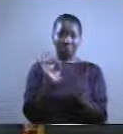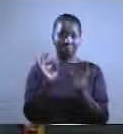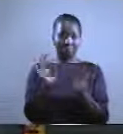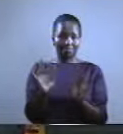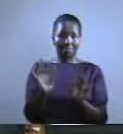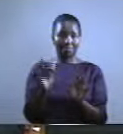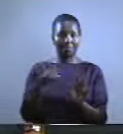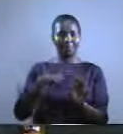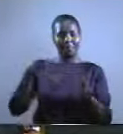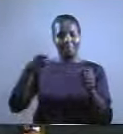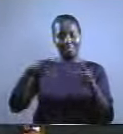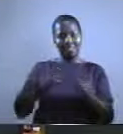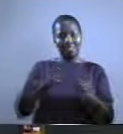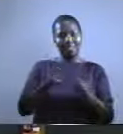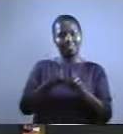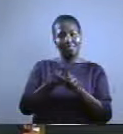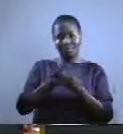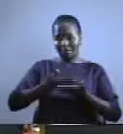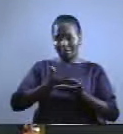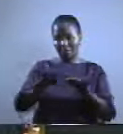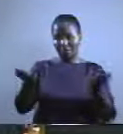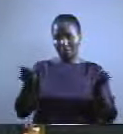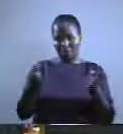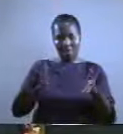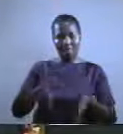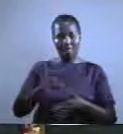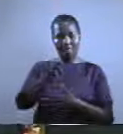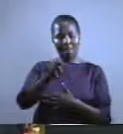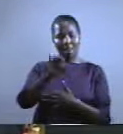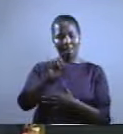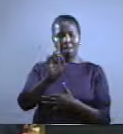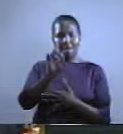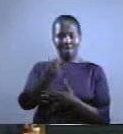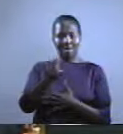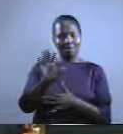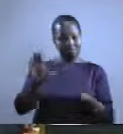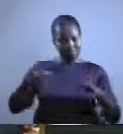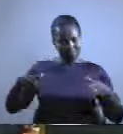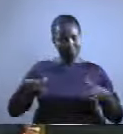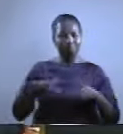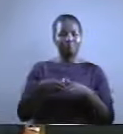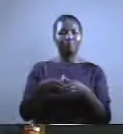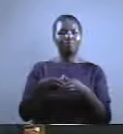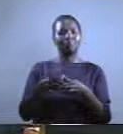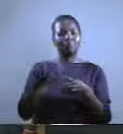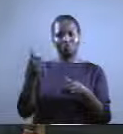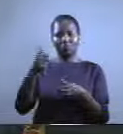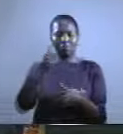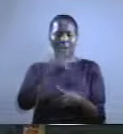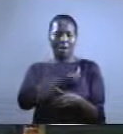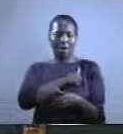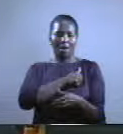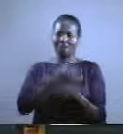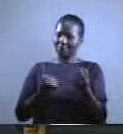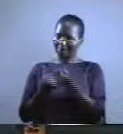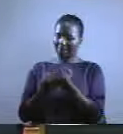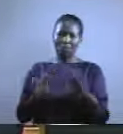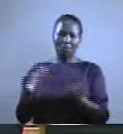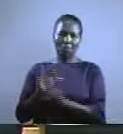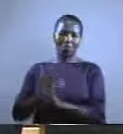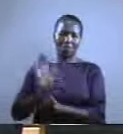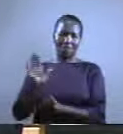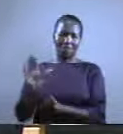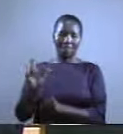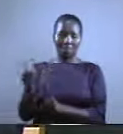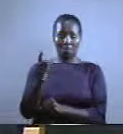Honourable Speaker, as well as all of us in the National Assembly, should join together to wish them well and throw our full support behind them. They